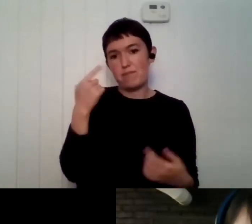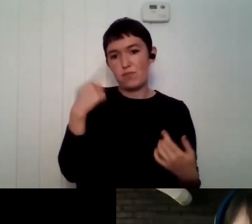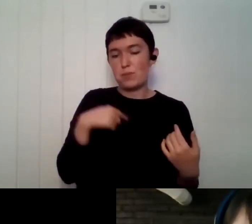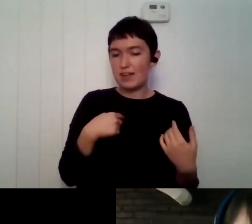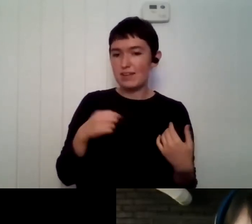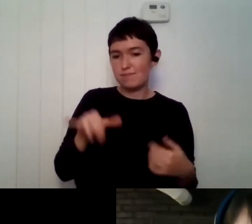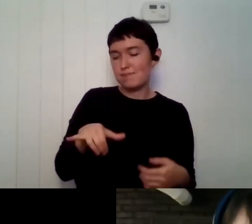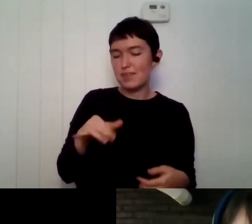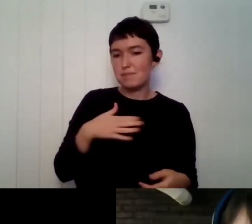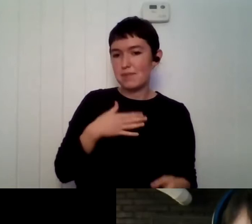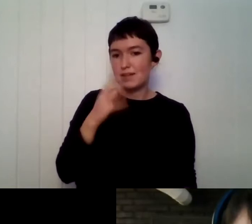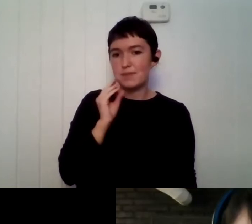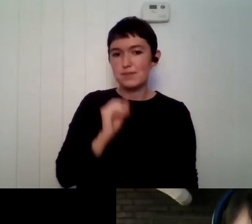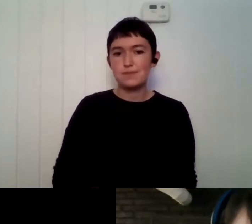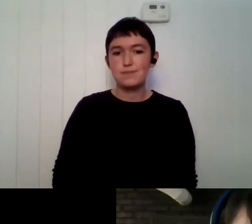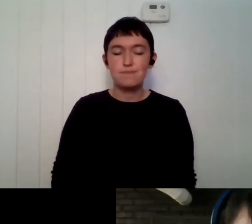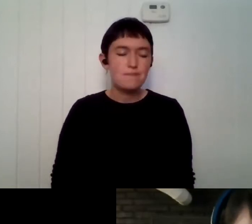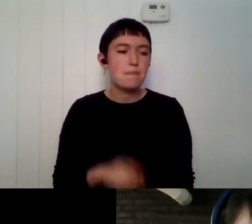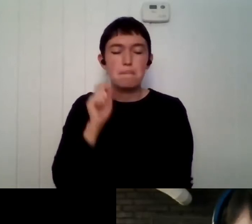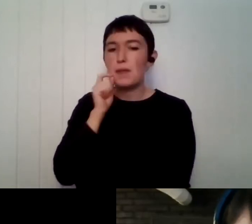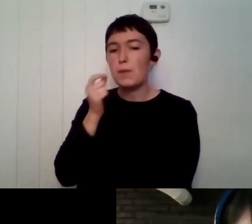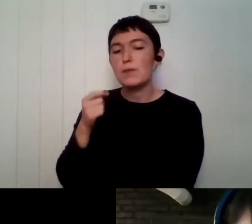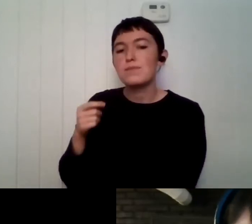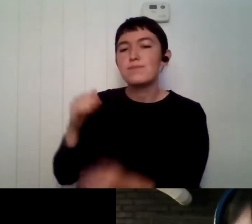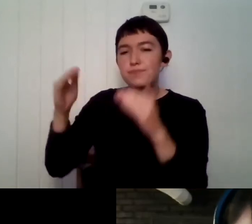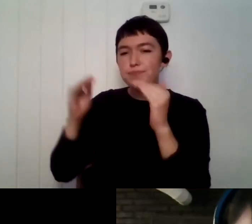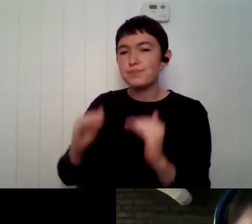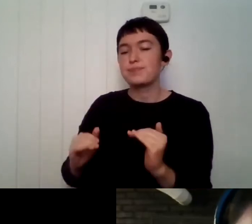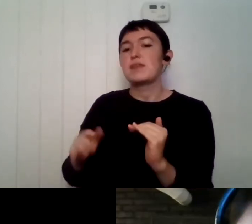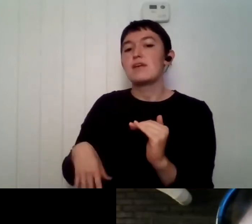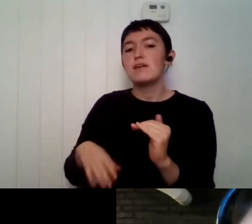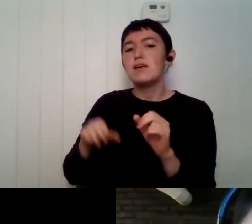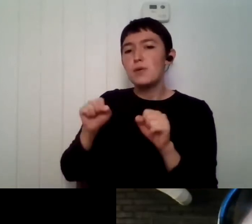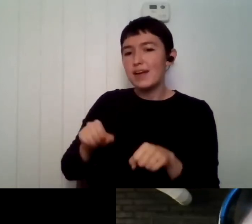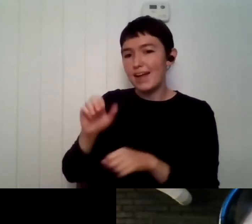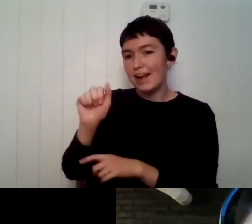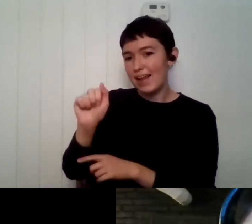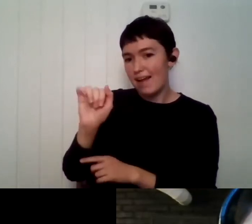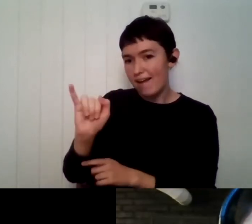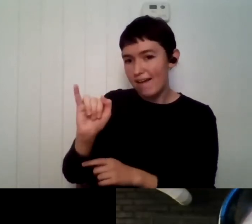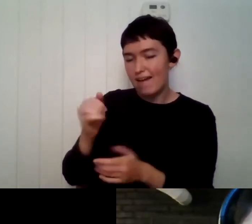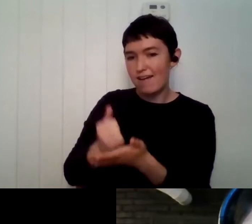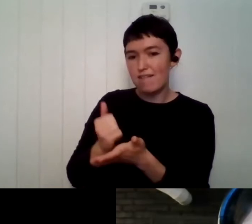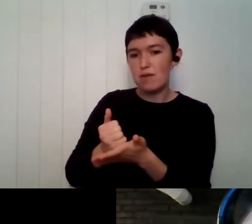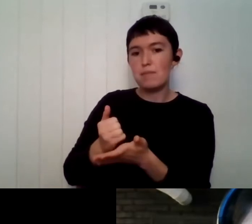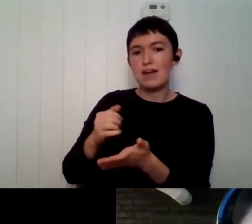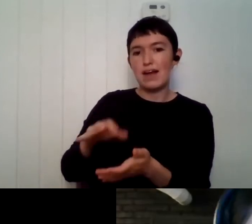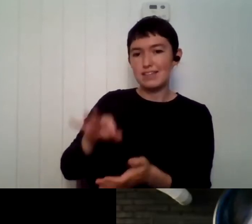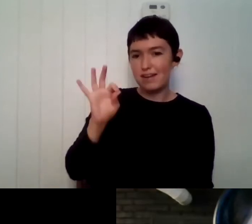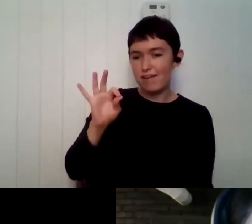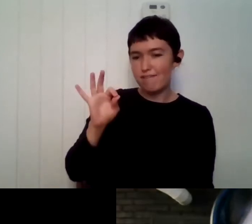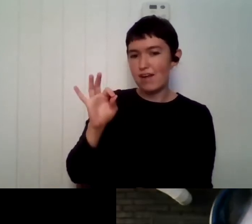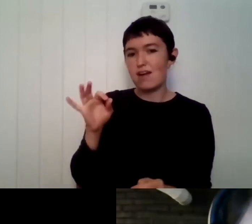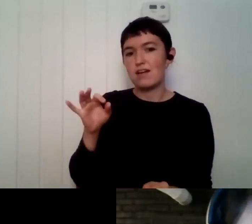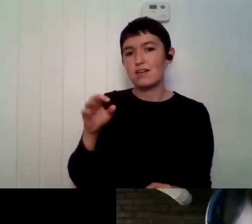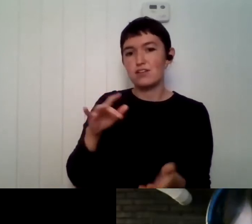All right, the next question is really interesting. It's from Rob. So can AI help identify drugs that work in